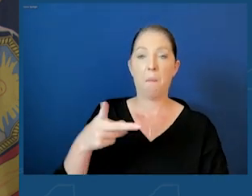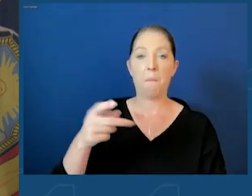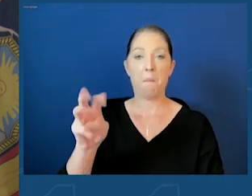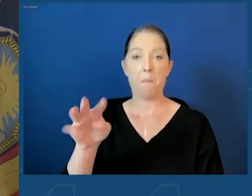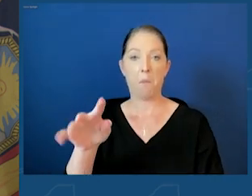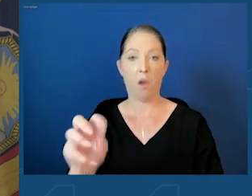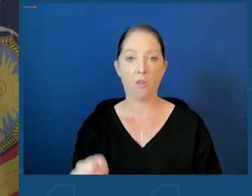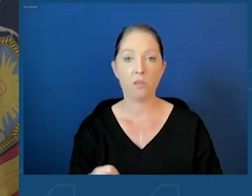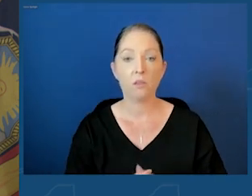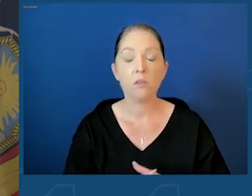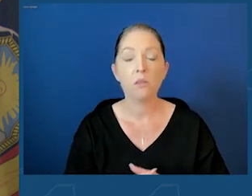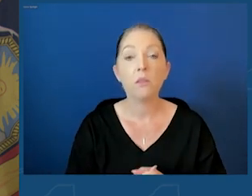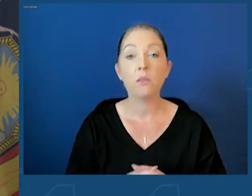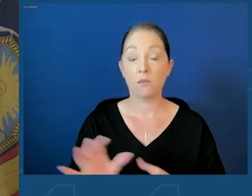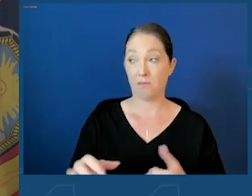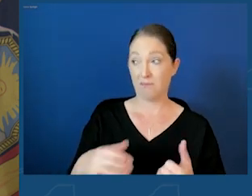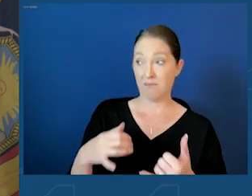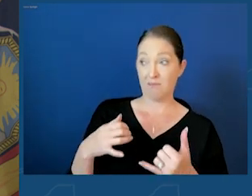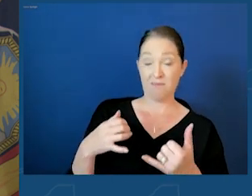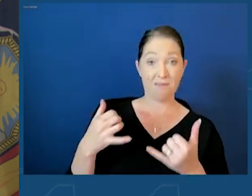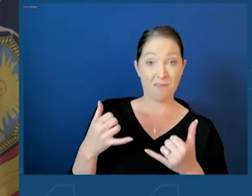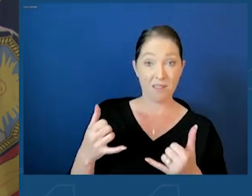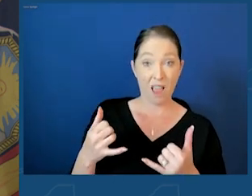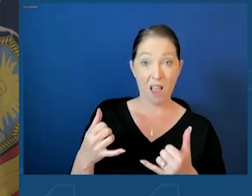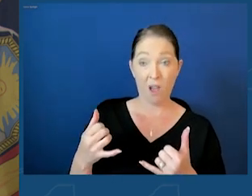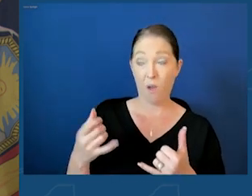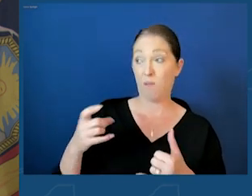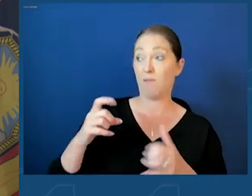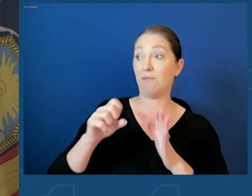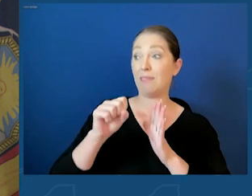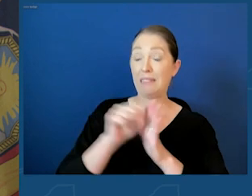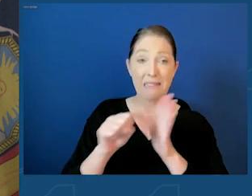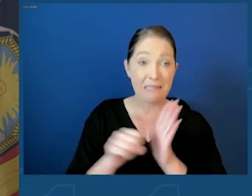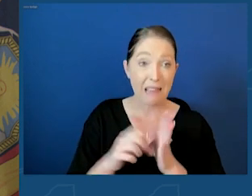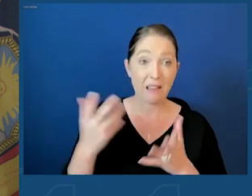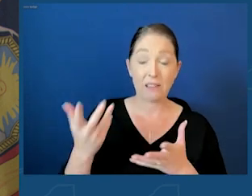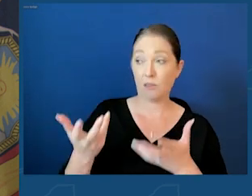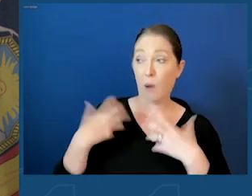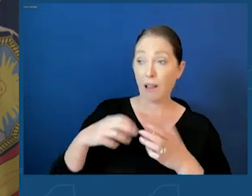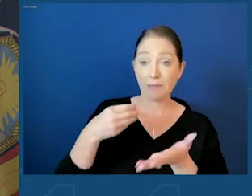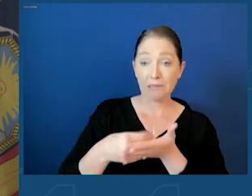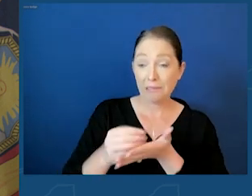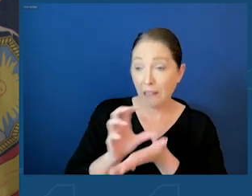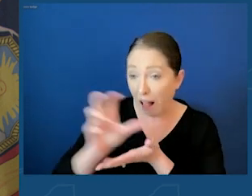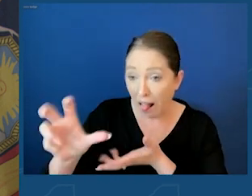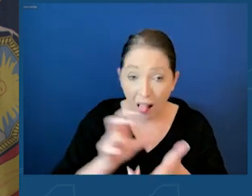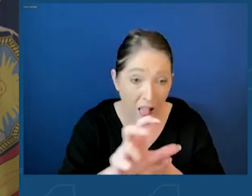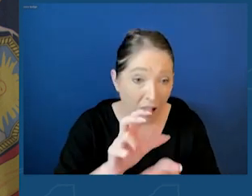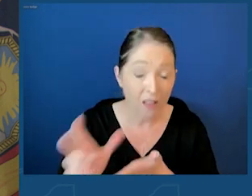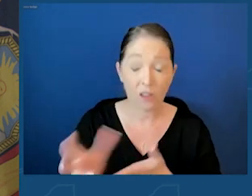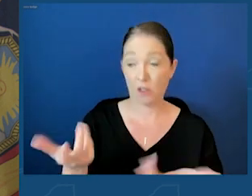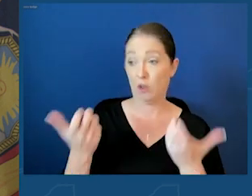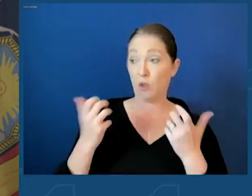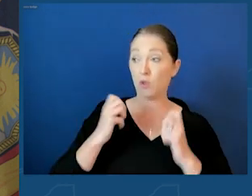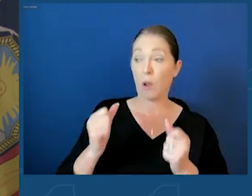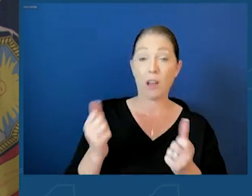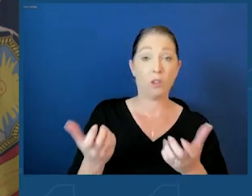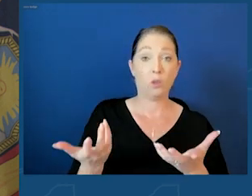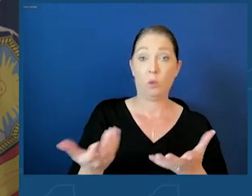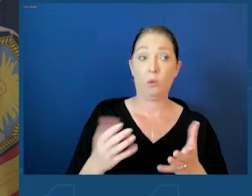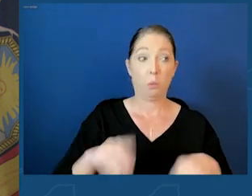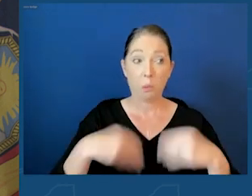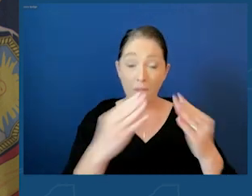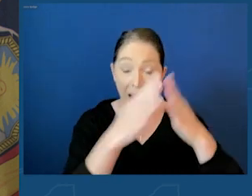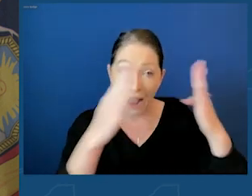enormous resources toward New York City's valiant efforts to shelter and support these nearly 100,000 migrants who have